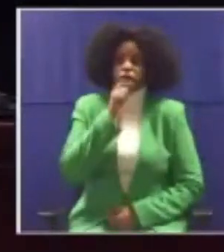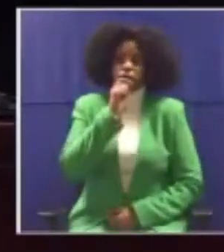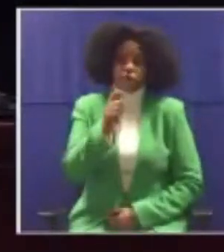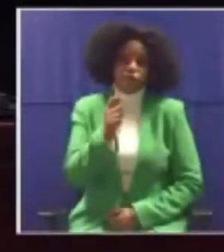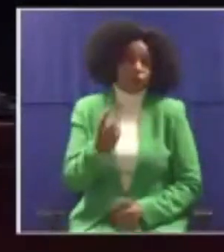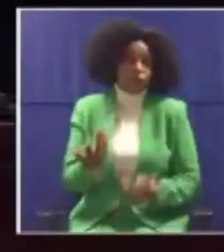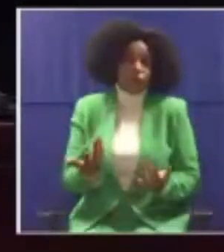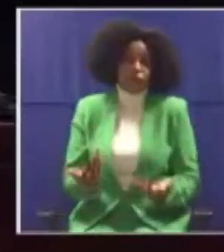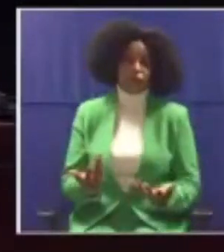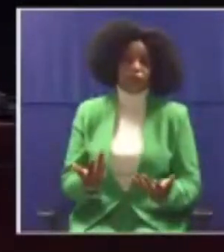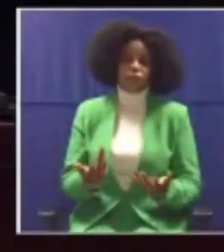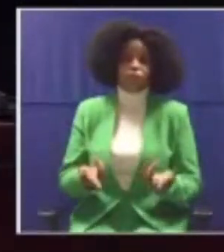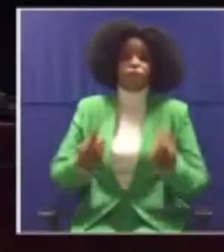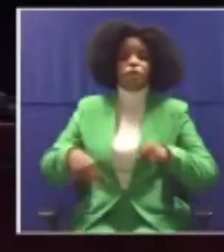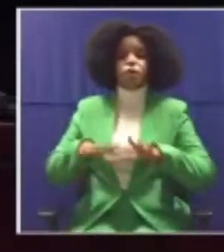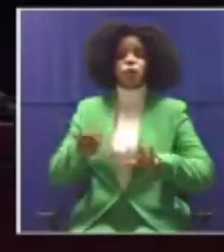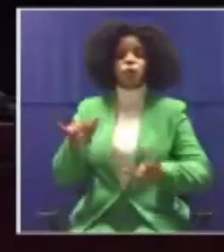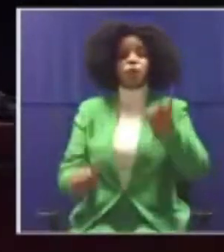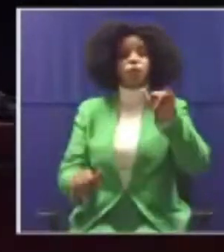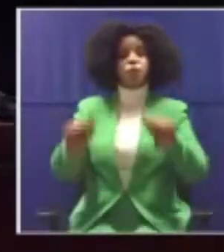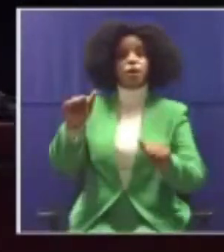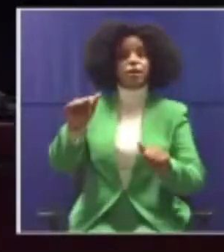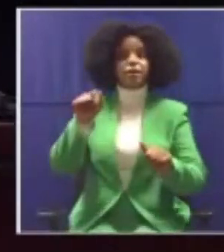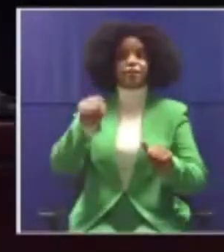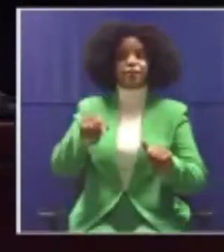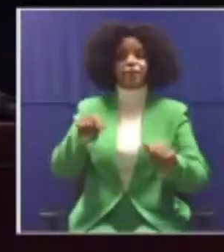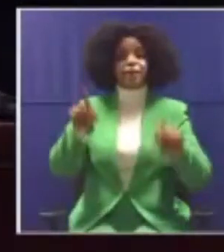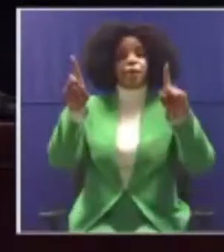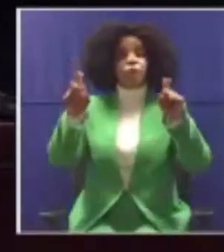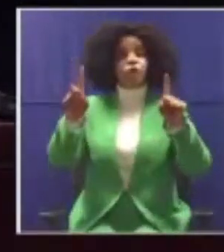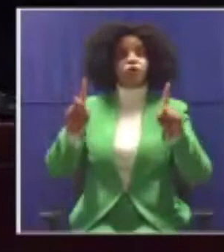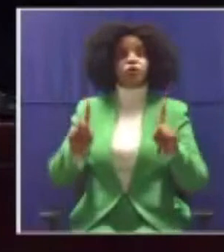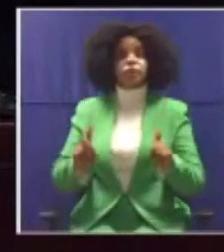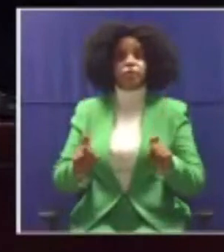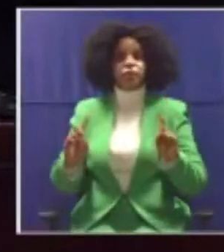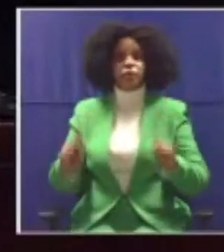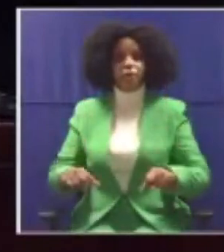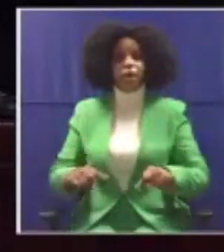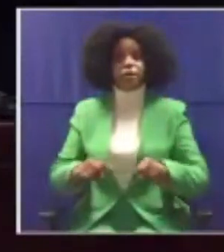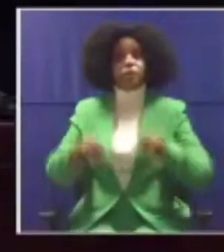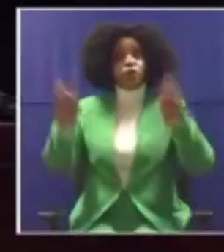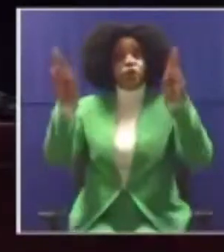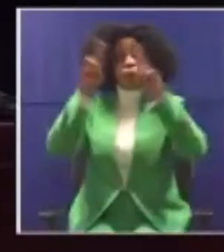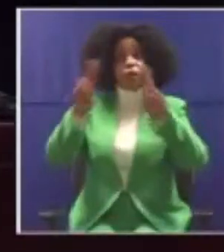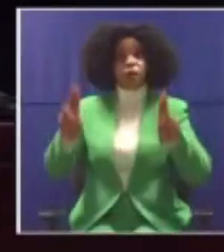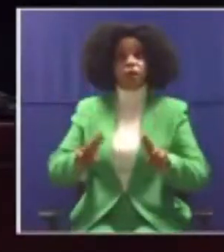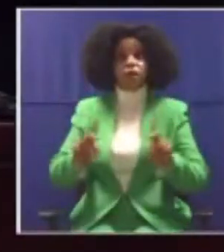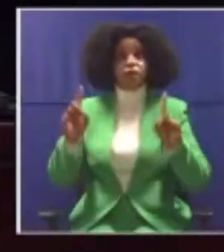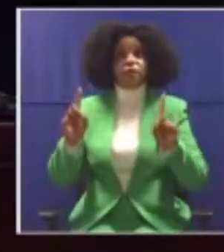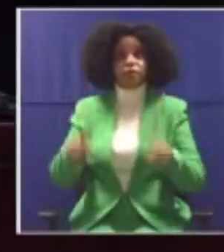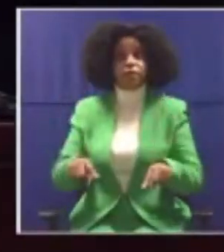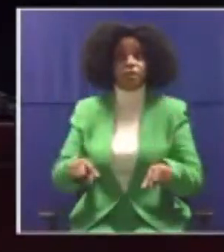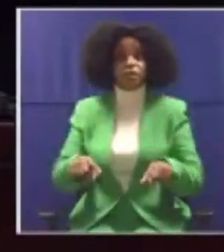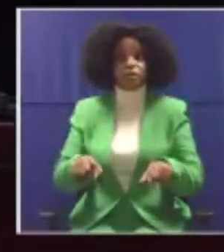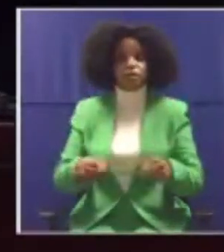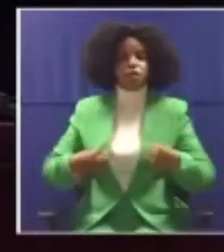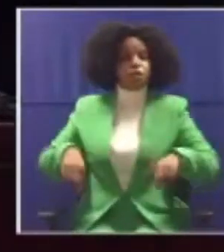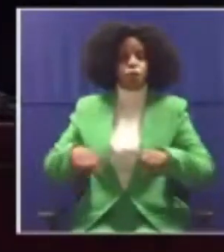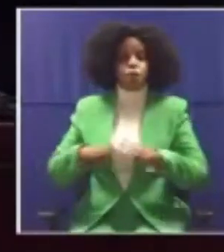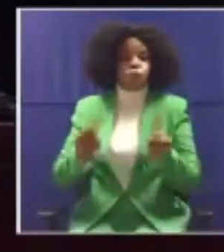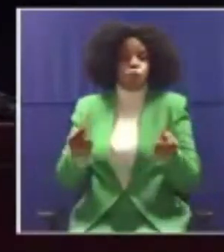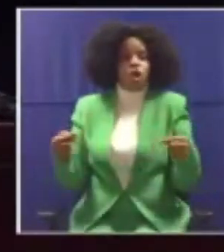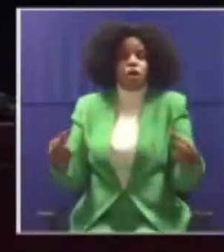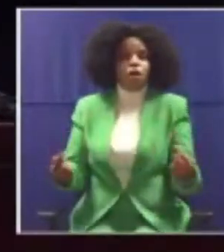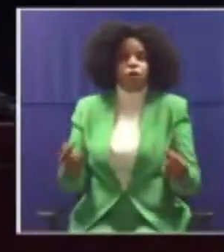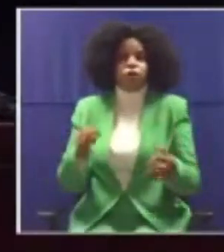we accept that the principles must be universal, we cannot just impose